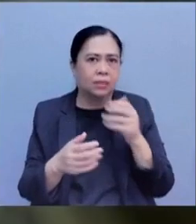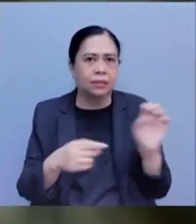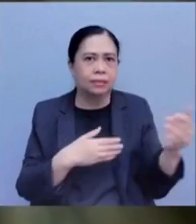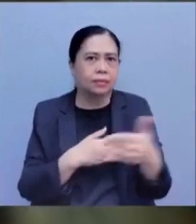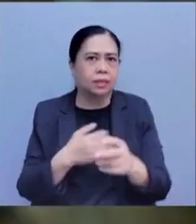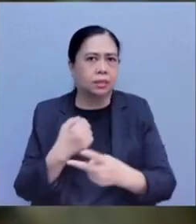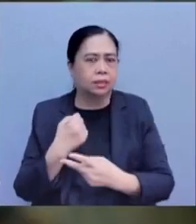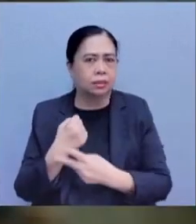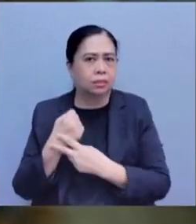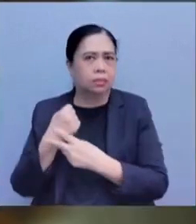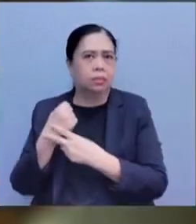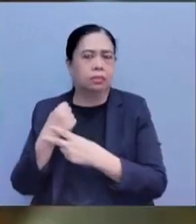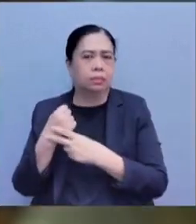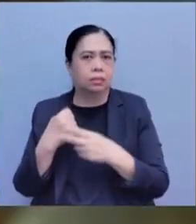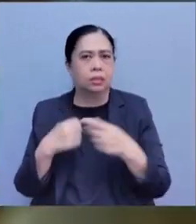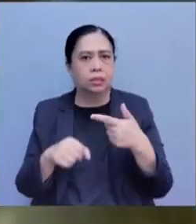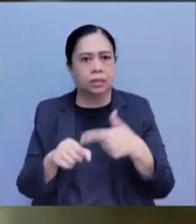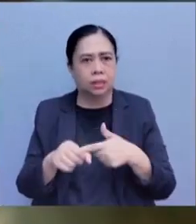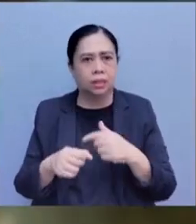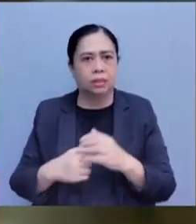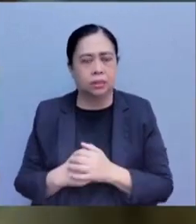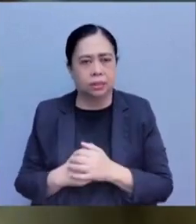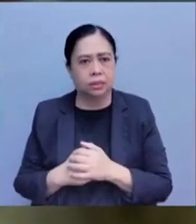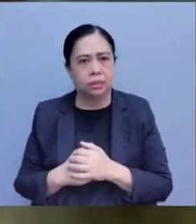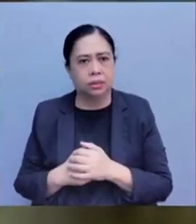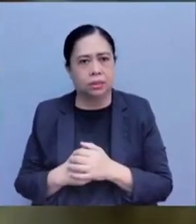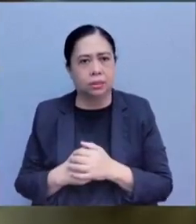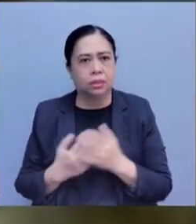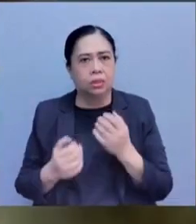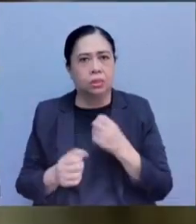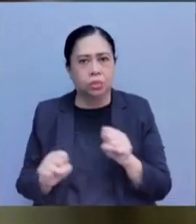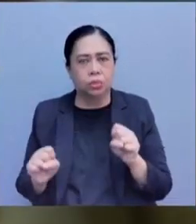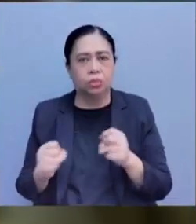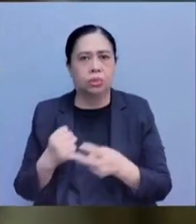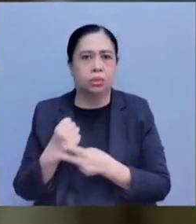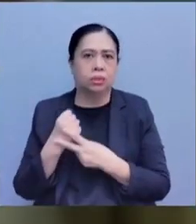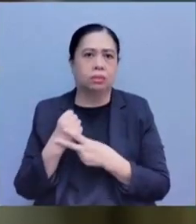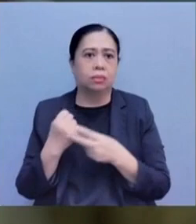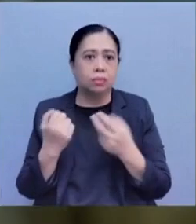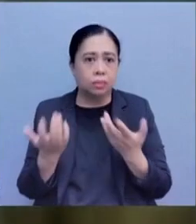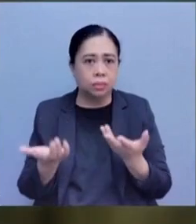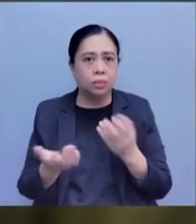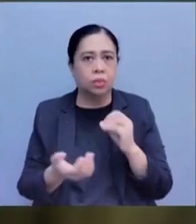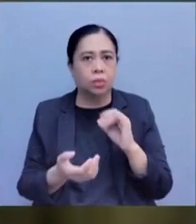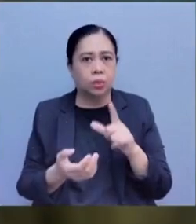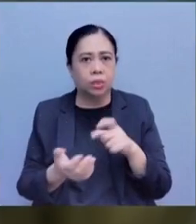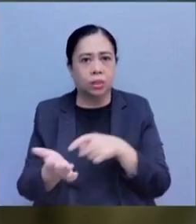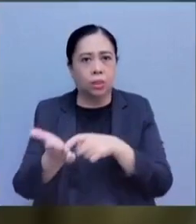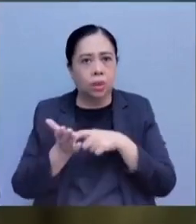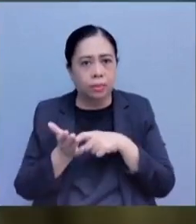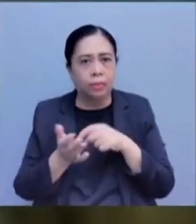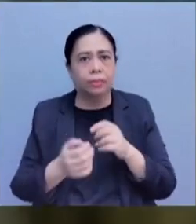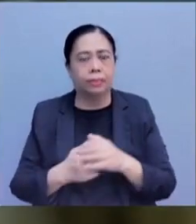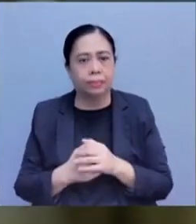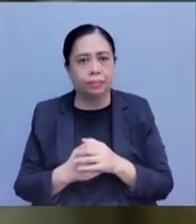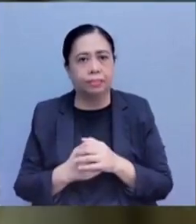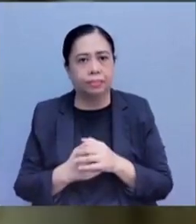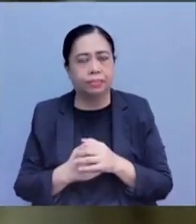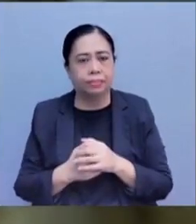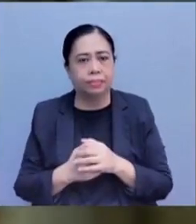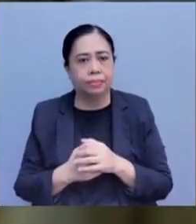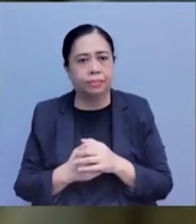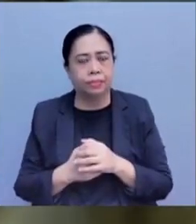get better prices by securing our oil requirements and by making